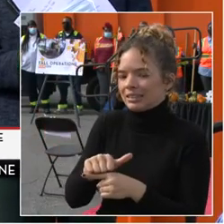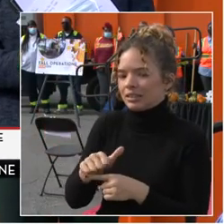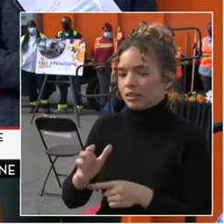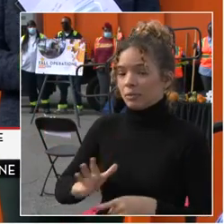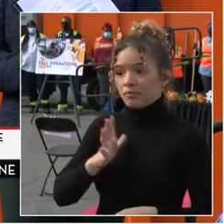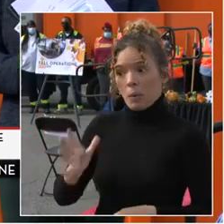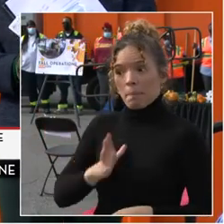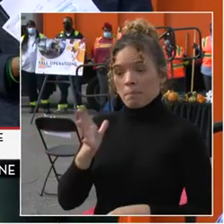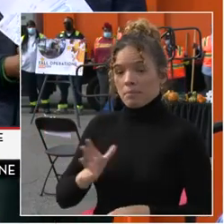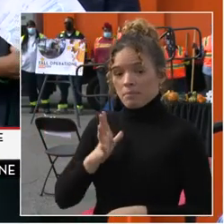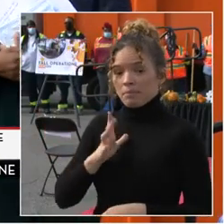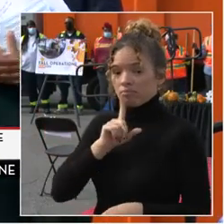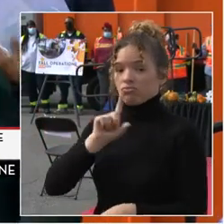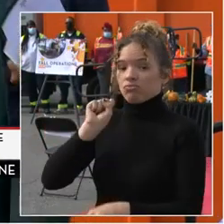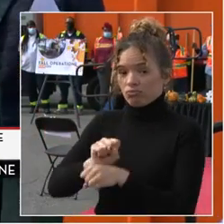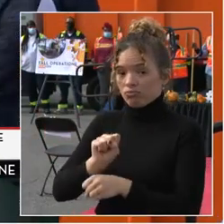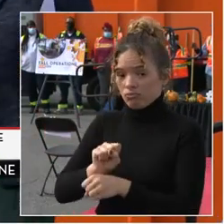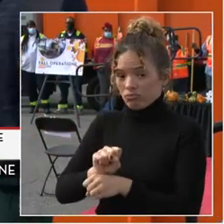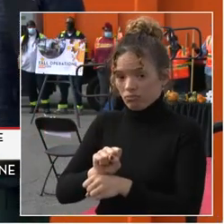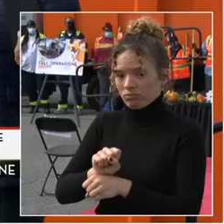today.